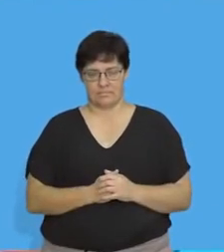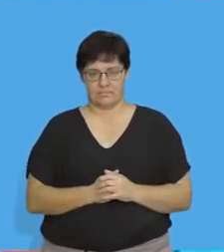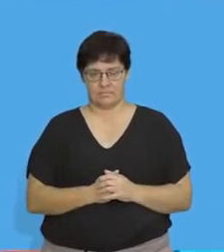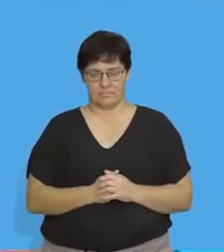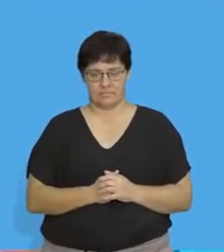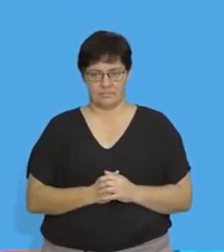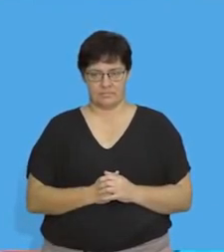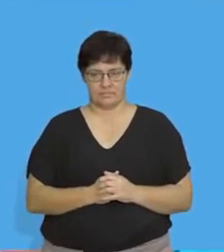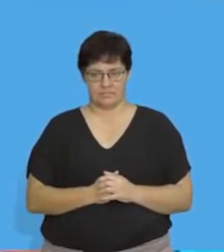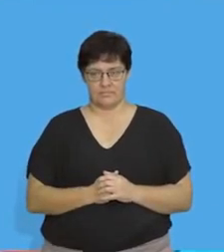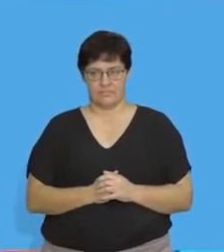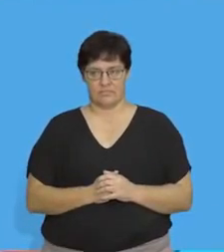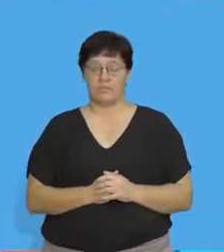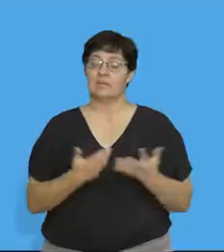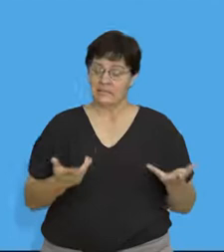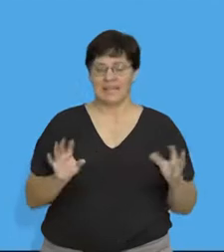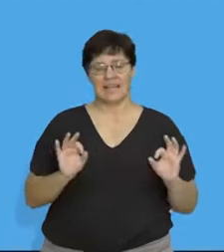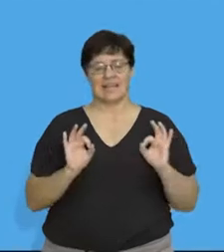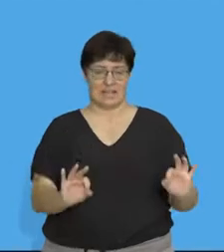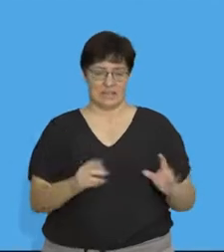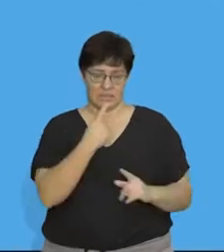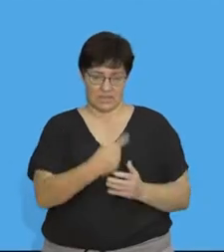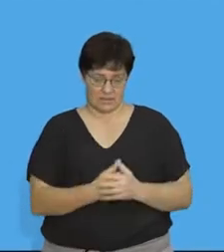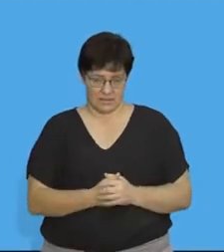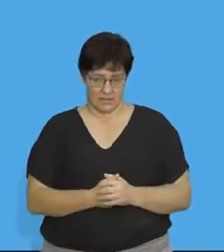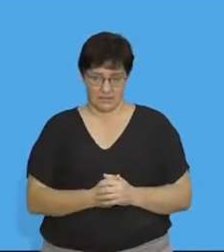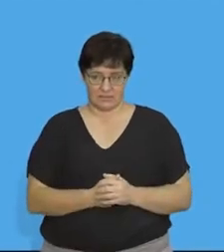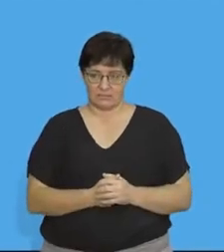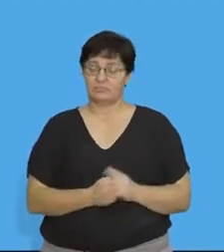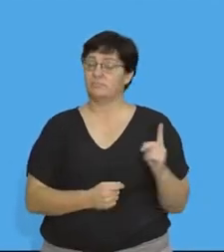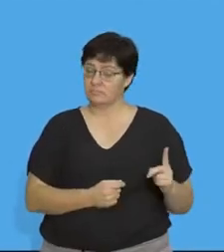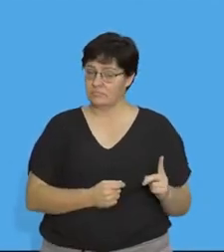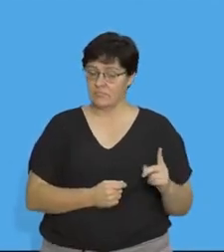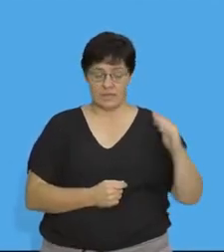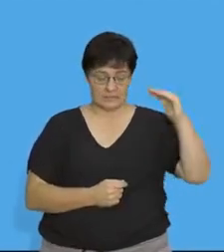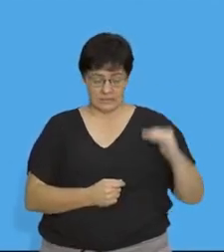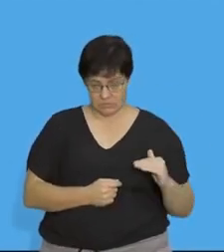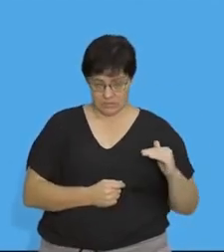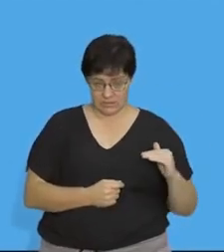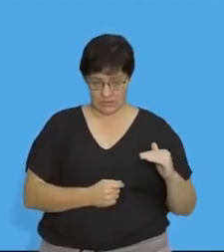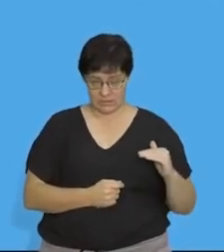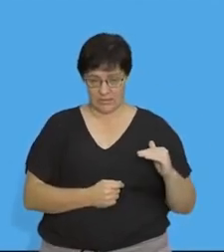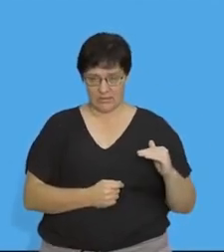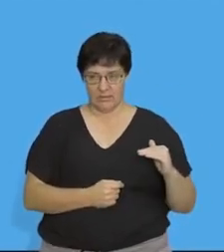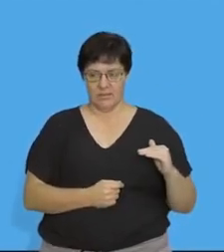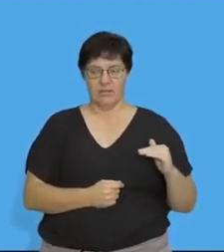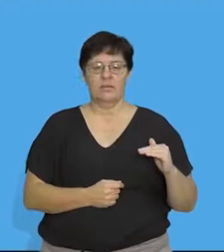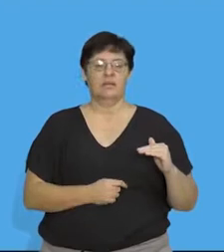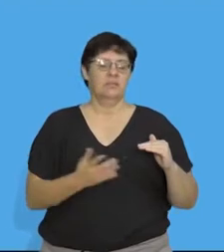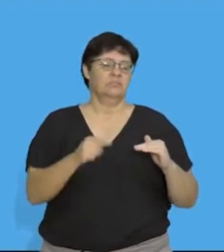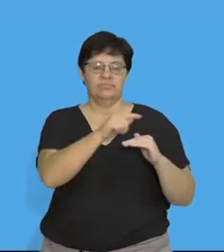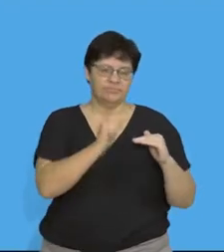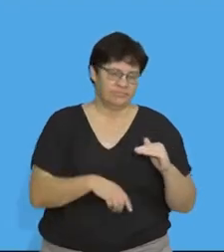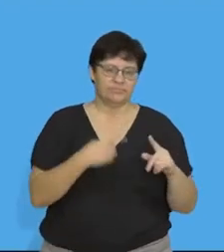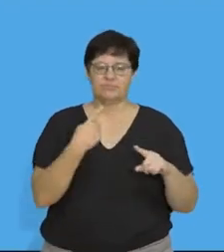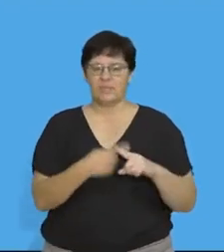also divide by 2. And that's exactly what we're saying here. As the one variable decreases, we're dividing or multiplying